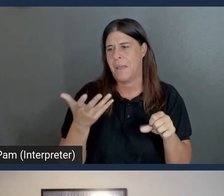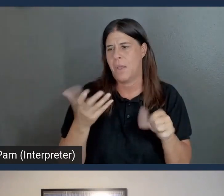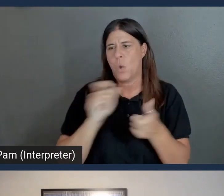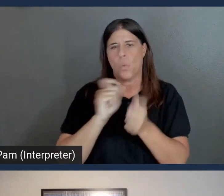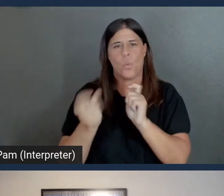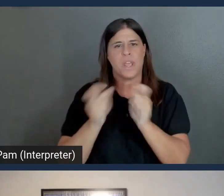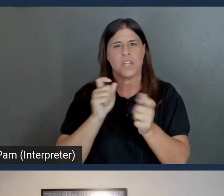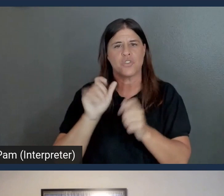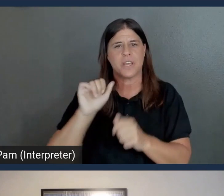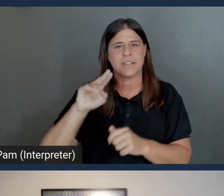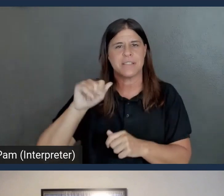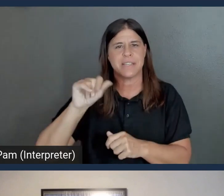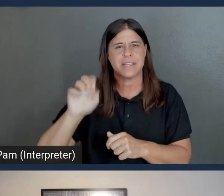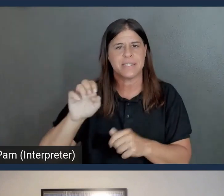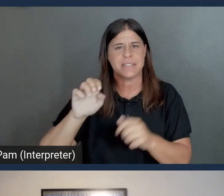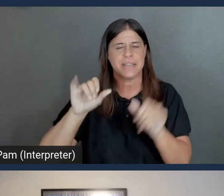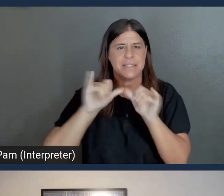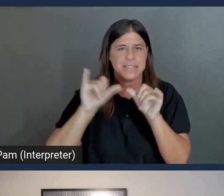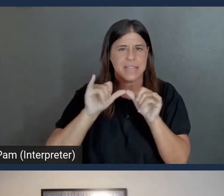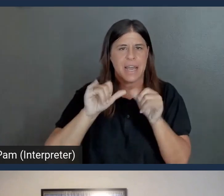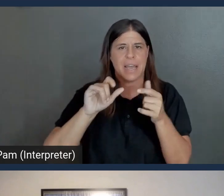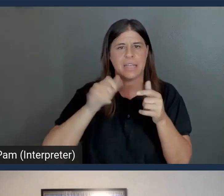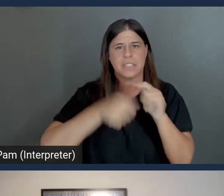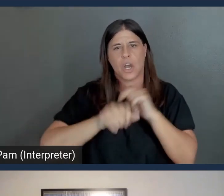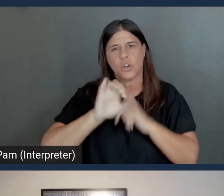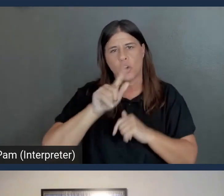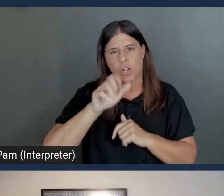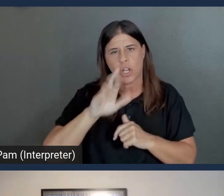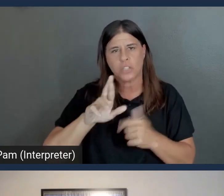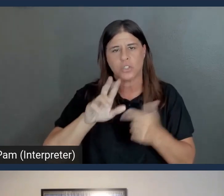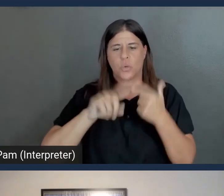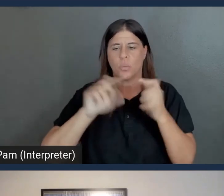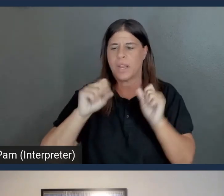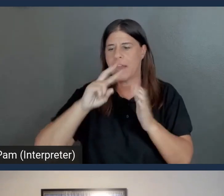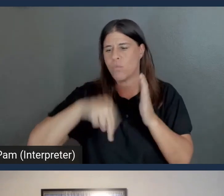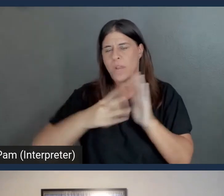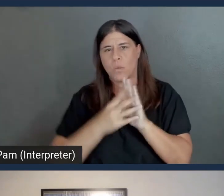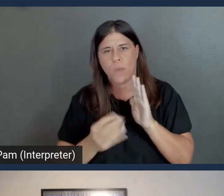instance size on our clusters. We can have lots of read replicas. I get that.